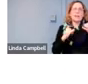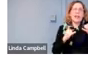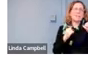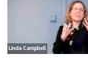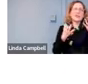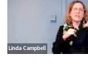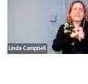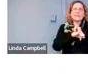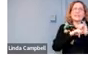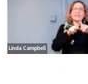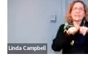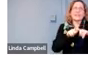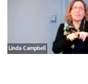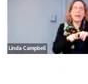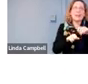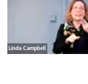mark.